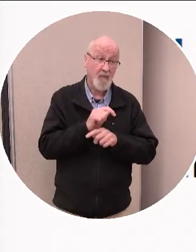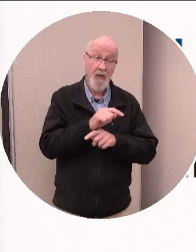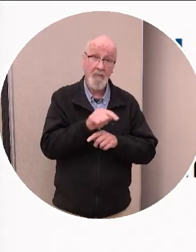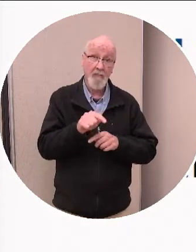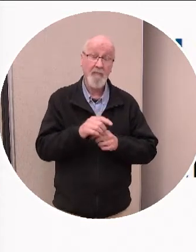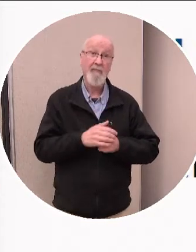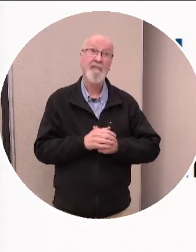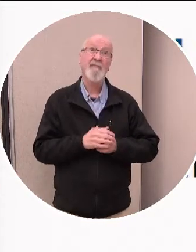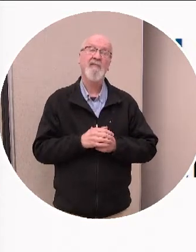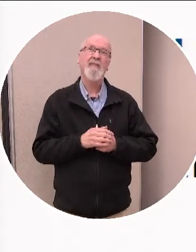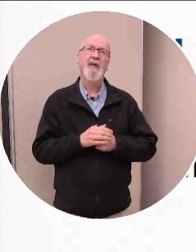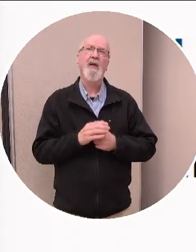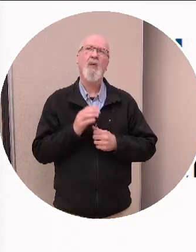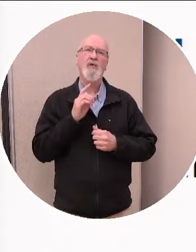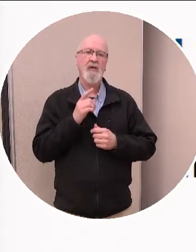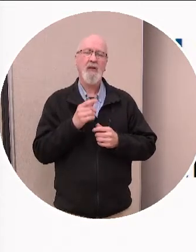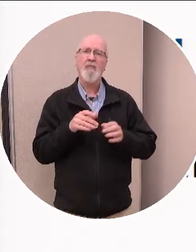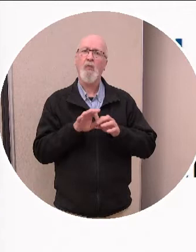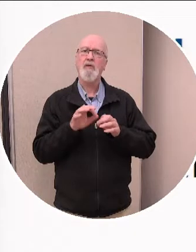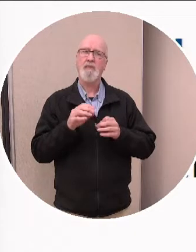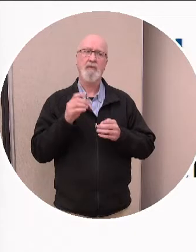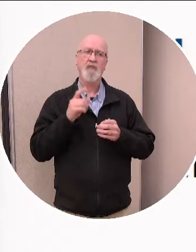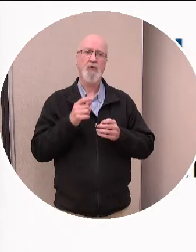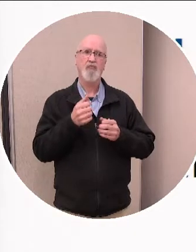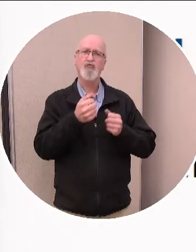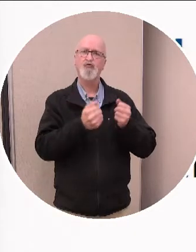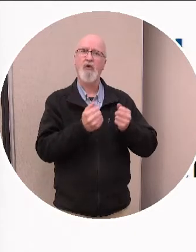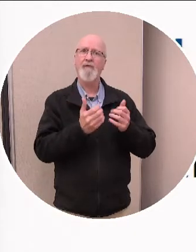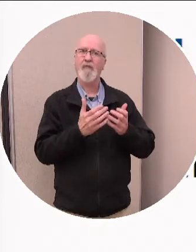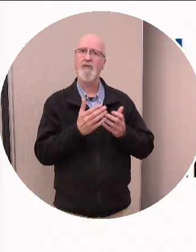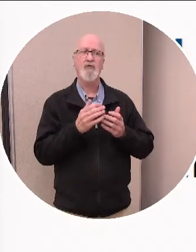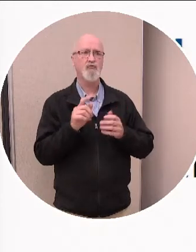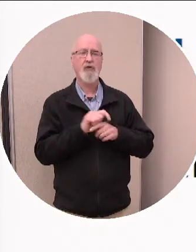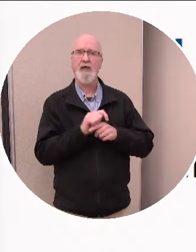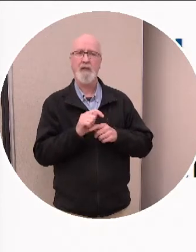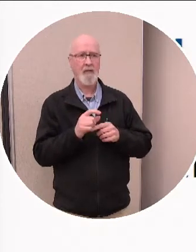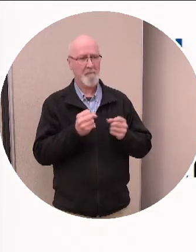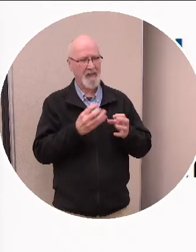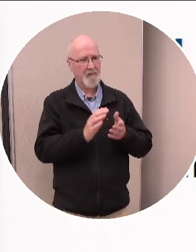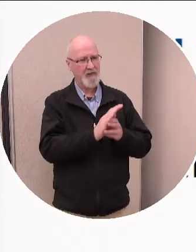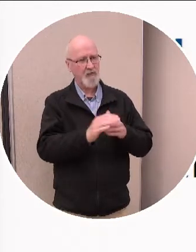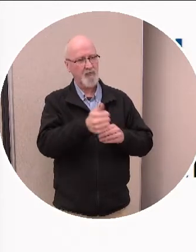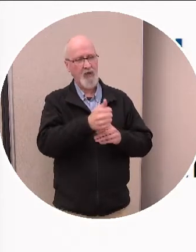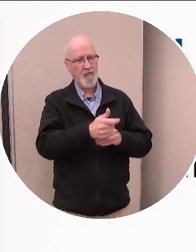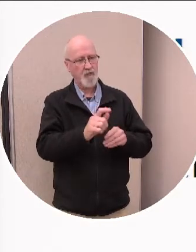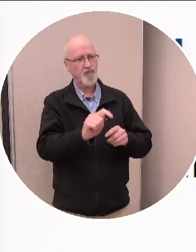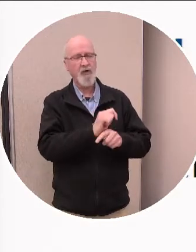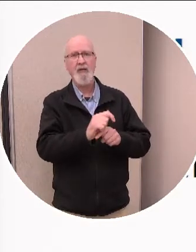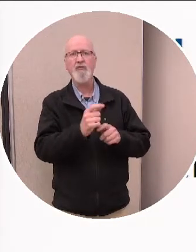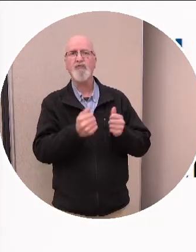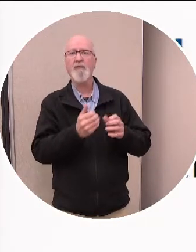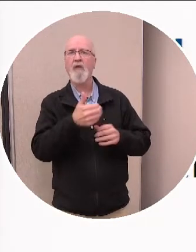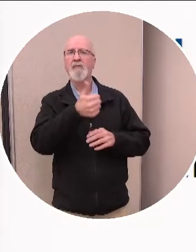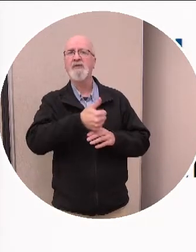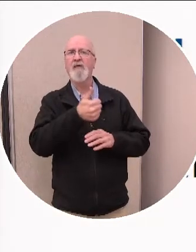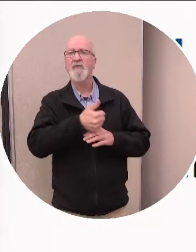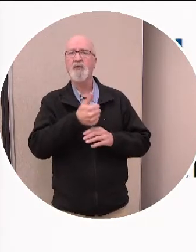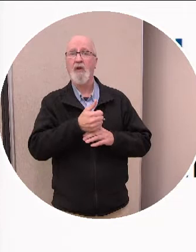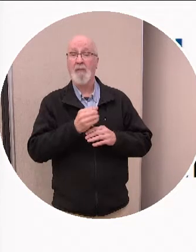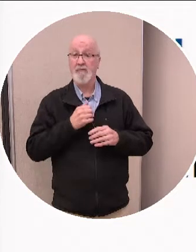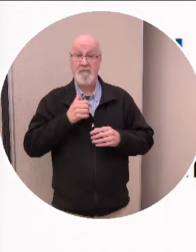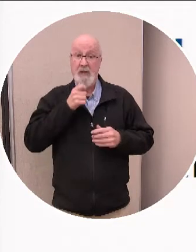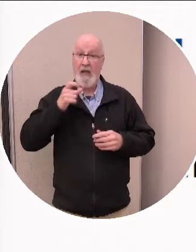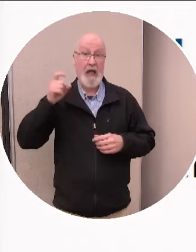the special emphasis on driver training, many of the contractors provided various training programs to their drivers, even though it wasn't